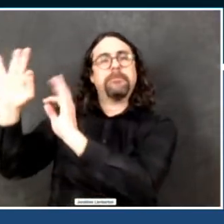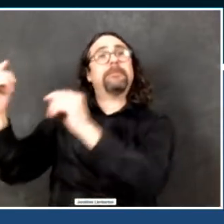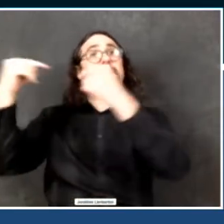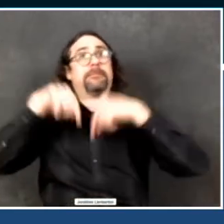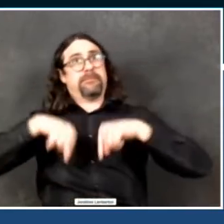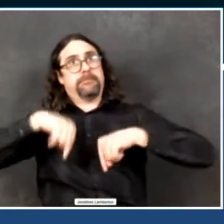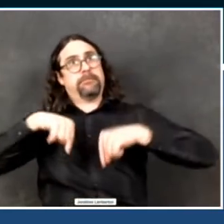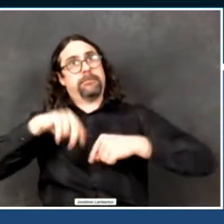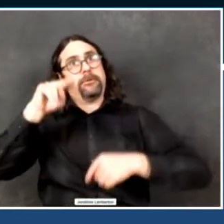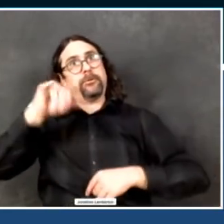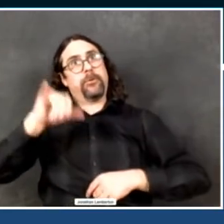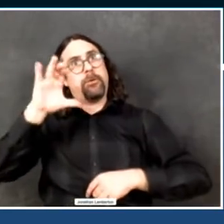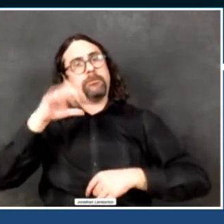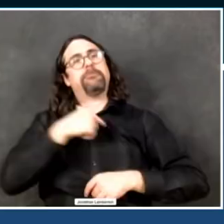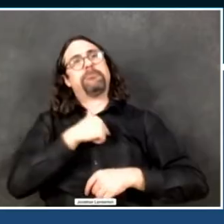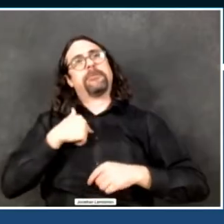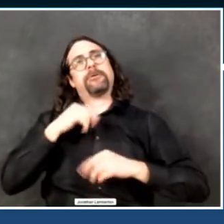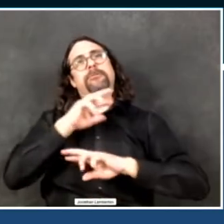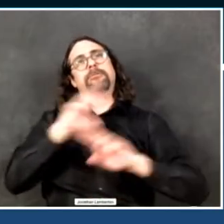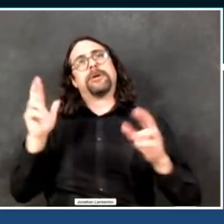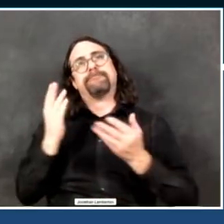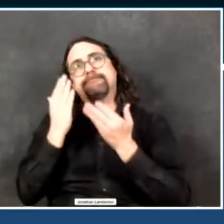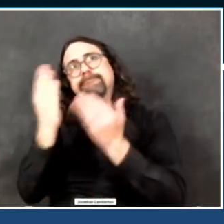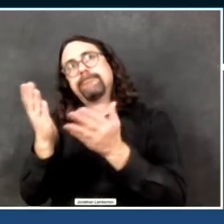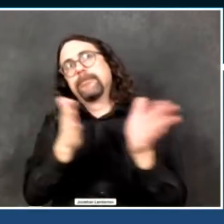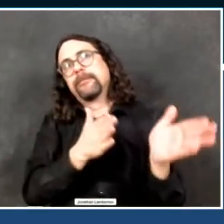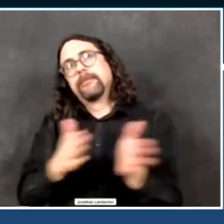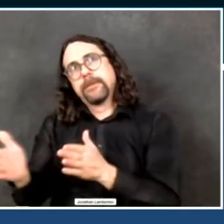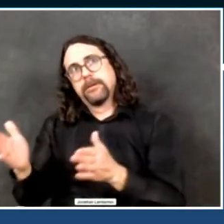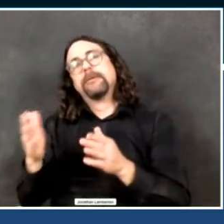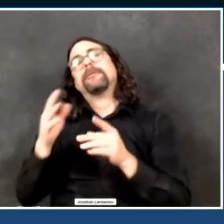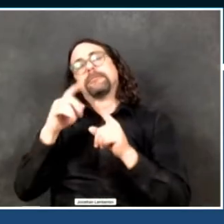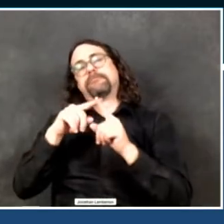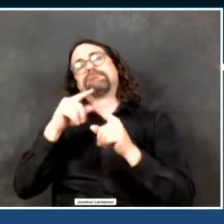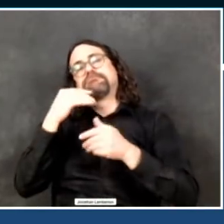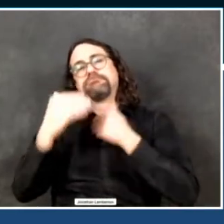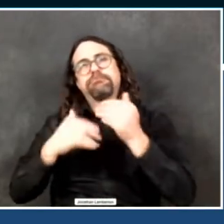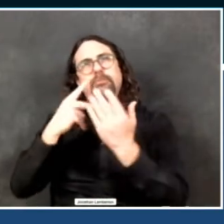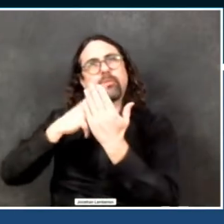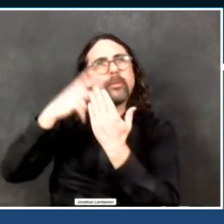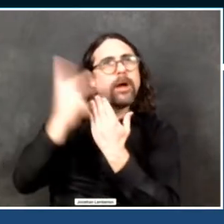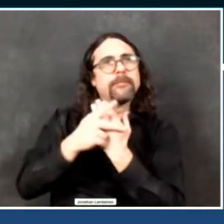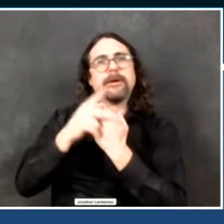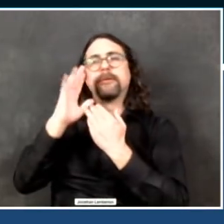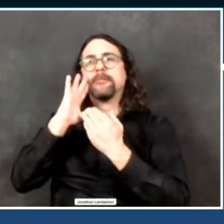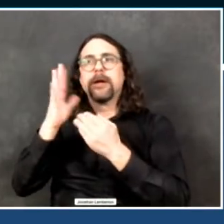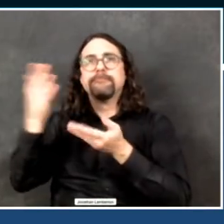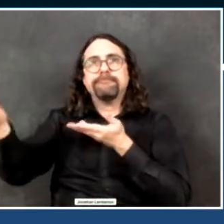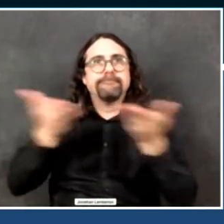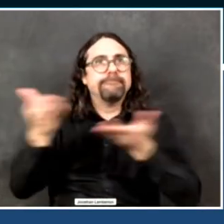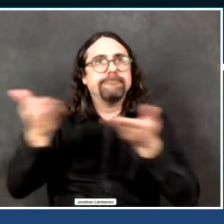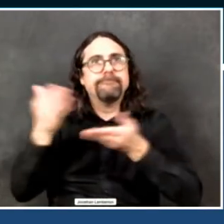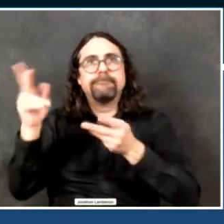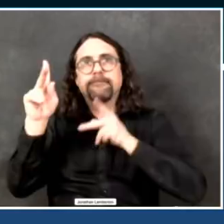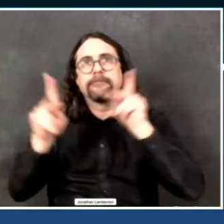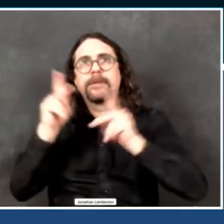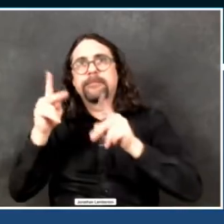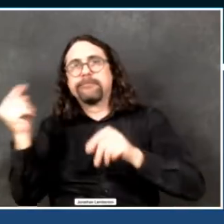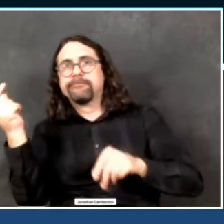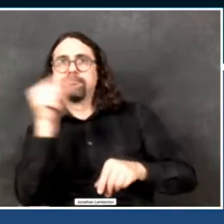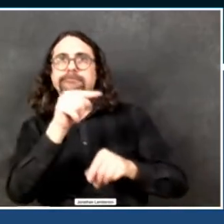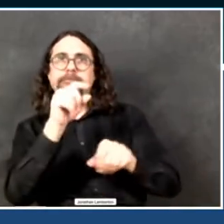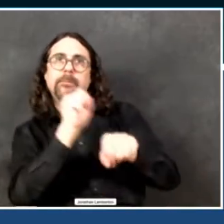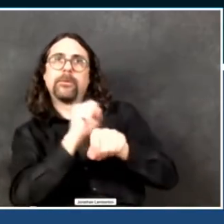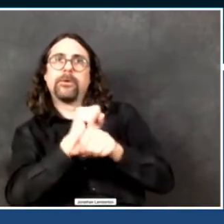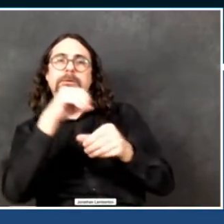hospitals. But we're also going to be expanding that effort, working with the voluntary and independent hospitals